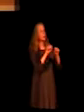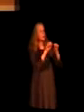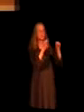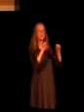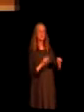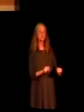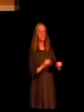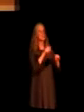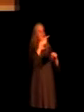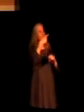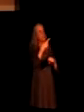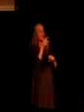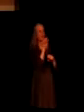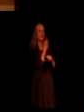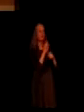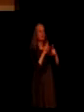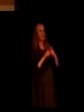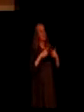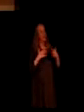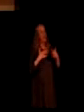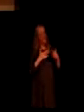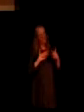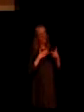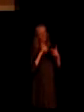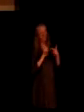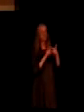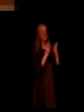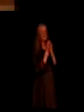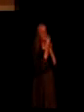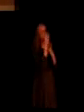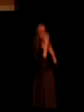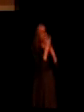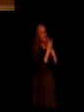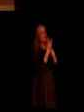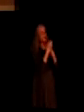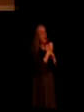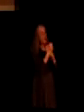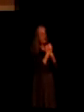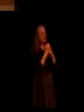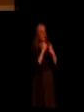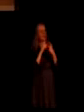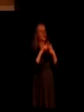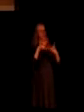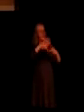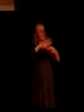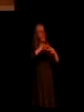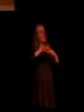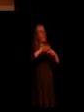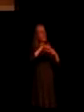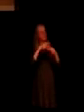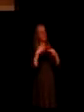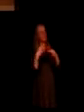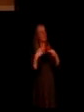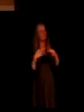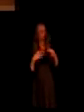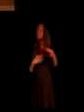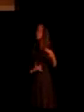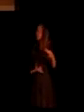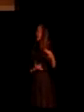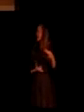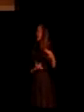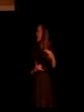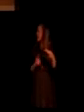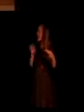photosynthesis, respiration, and transpiration, and I put them together. And this is